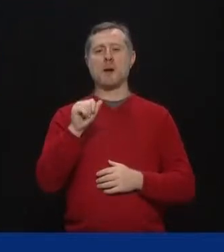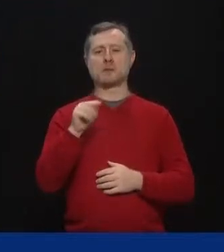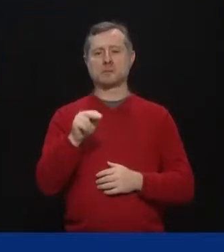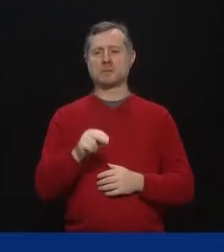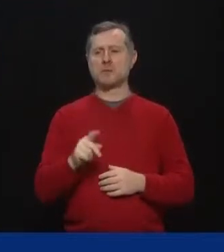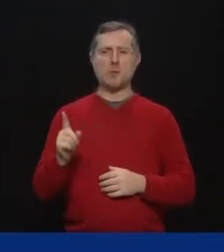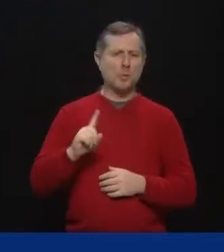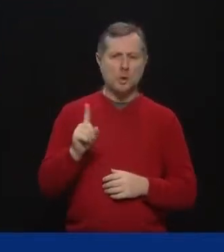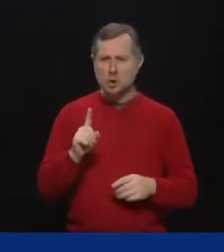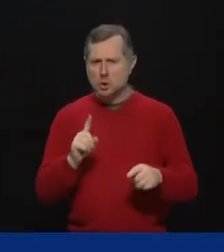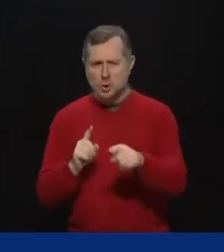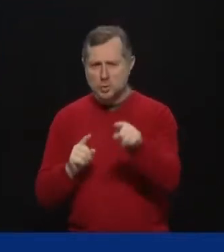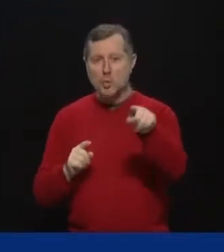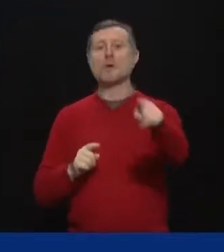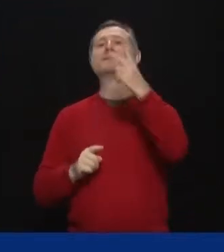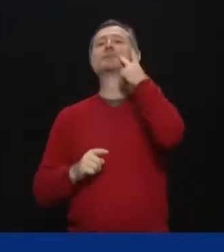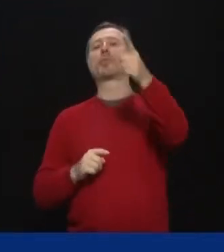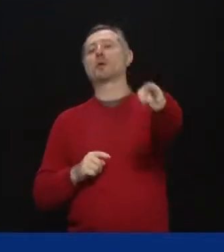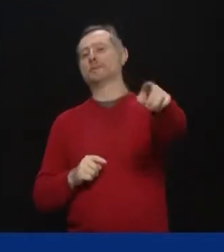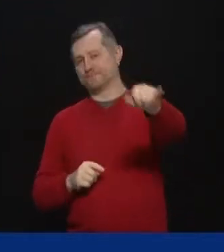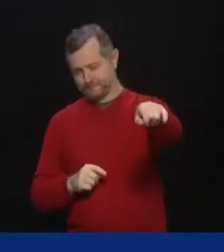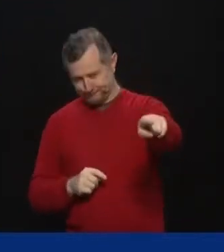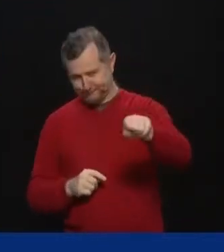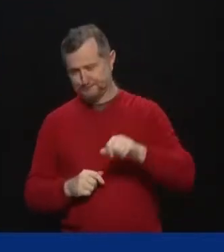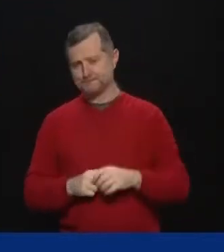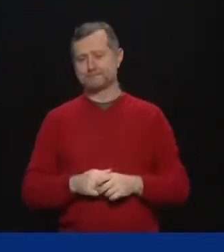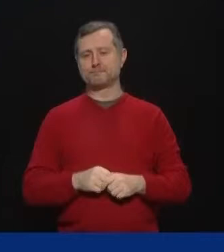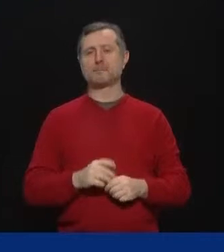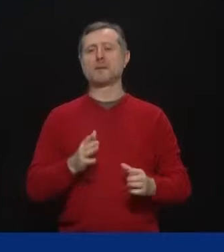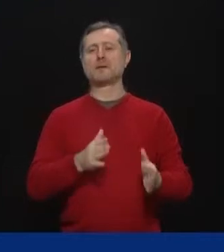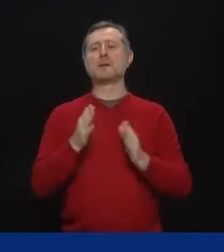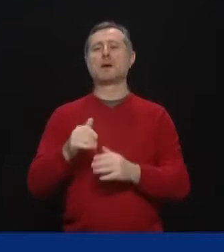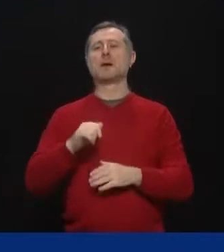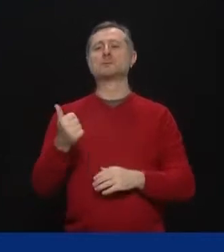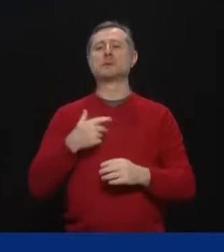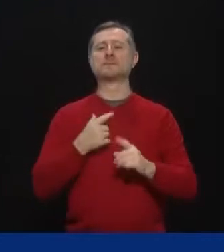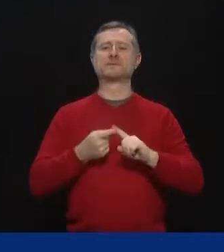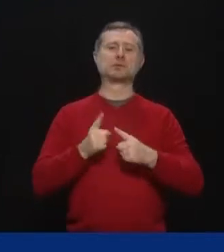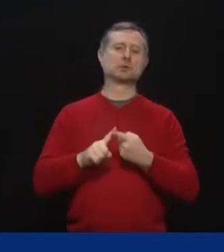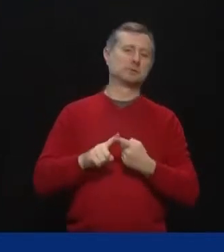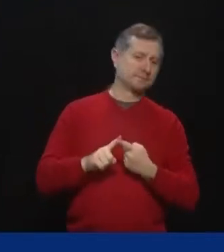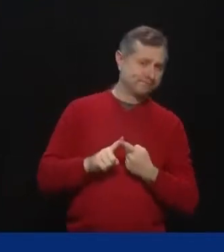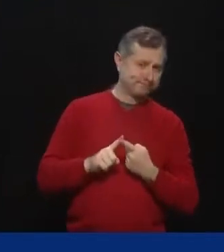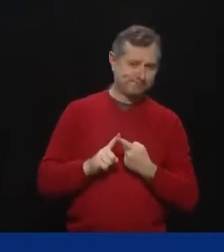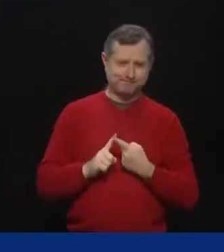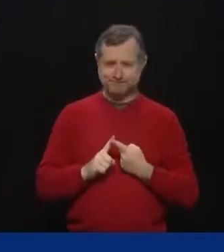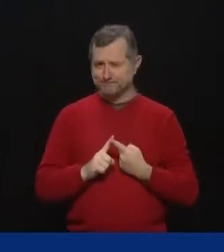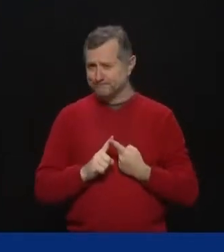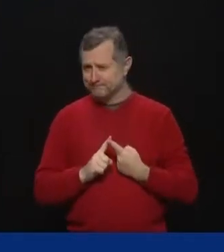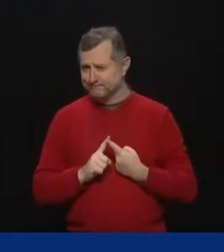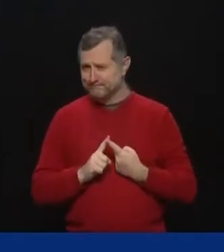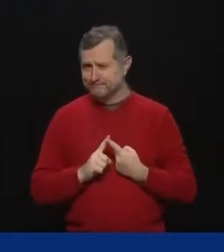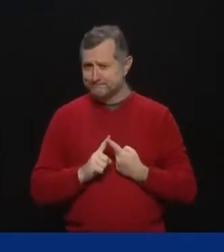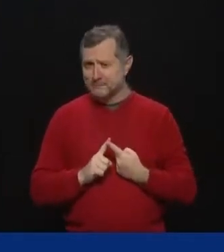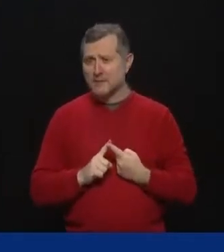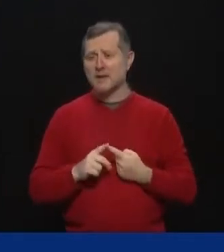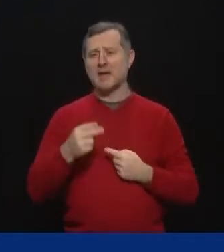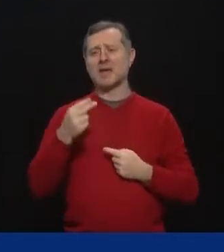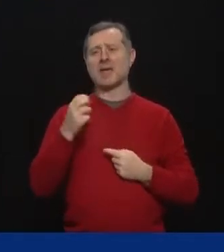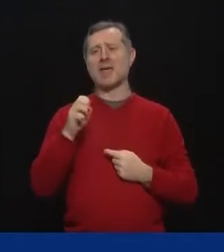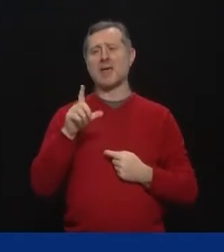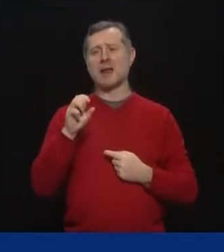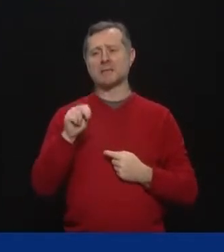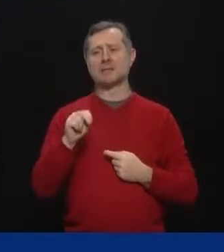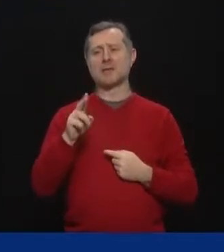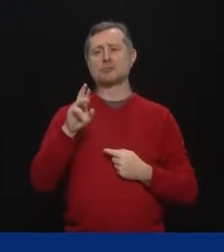I was looking in the front row. Okay. Also, my friends. Let's see, we have Helen Rosenthal, really Deborah Glick,